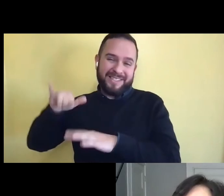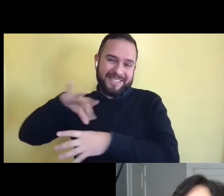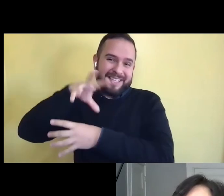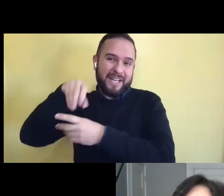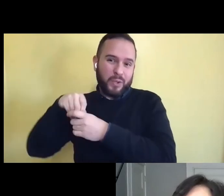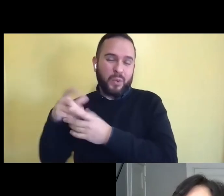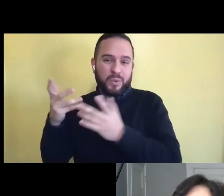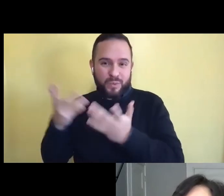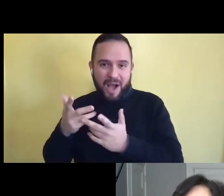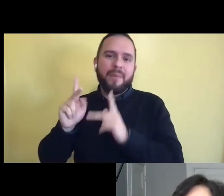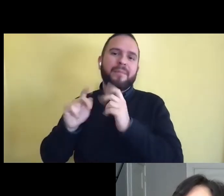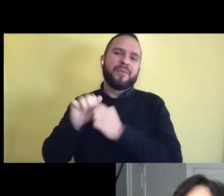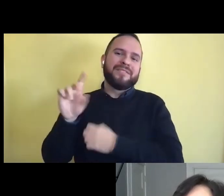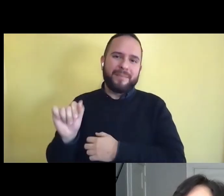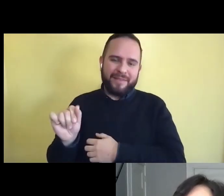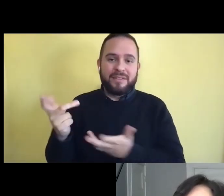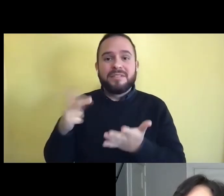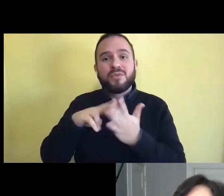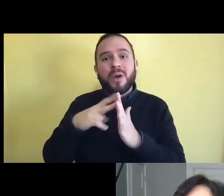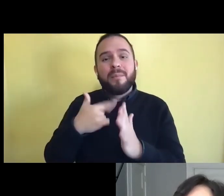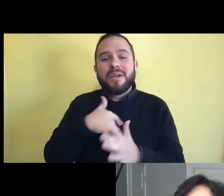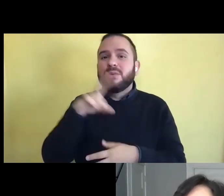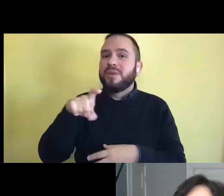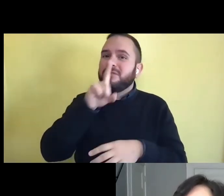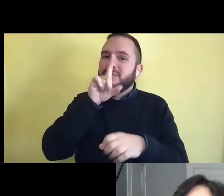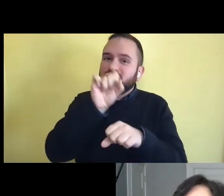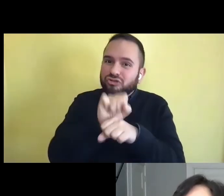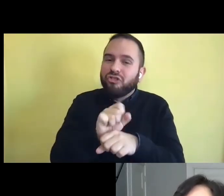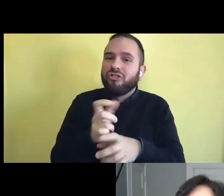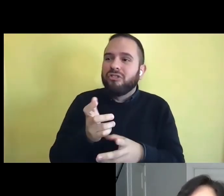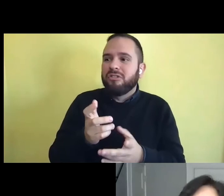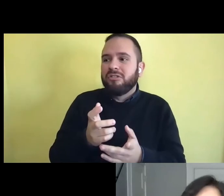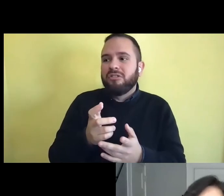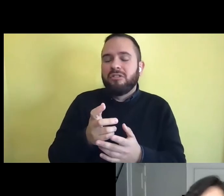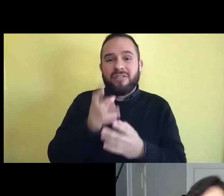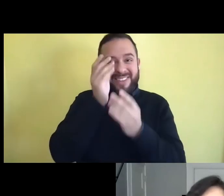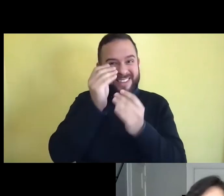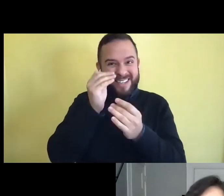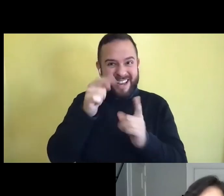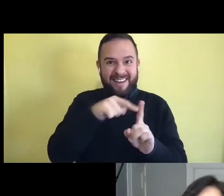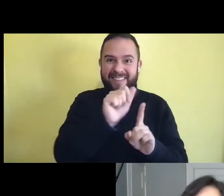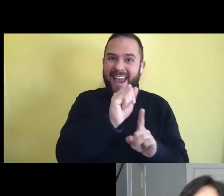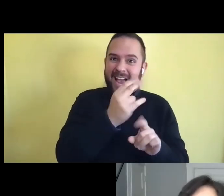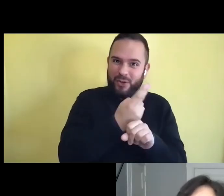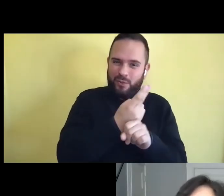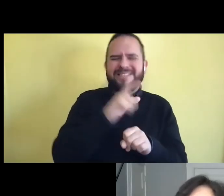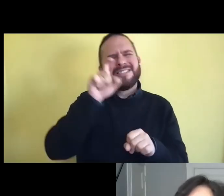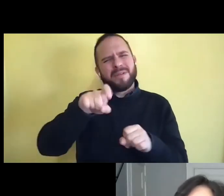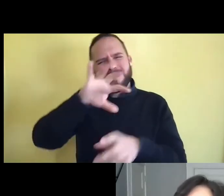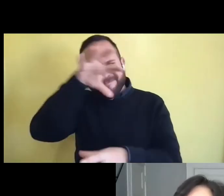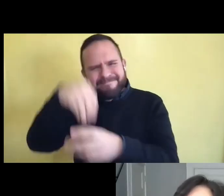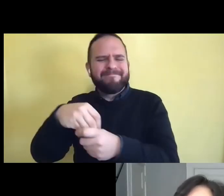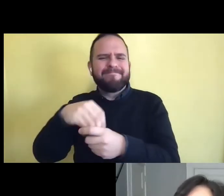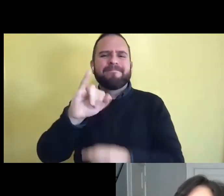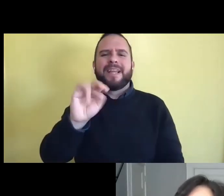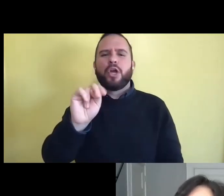we're going to need to make sure that these data sets are inclusive and that we, the disability community, are